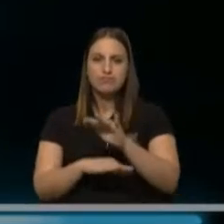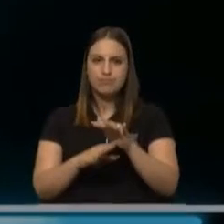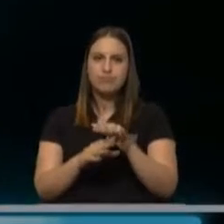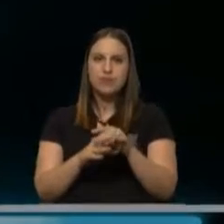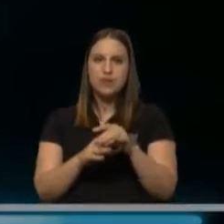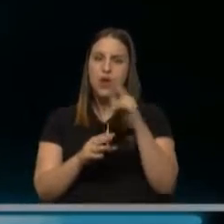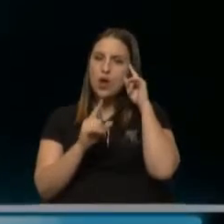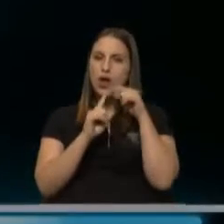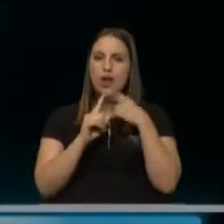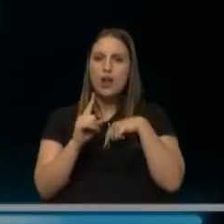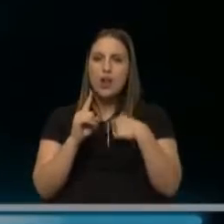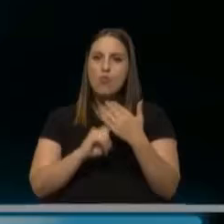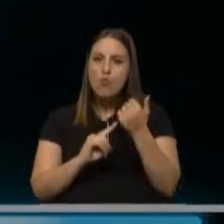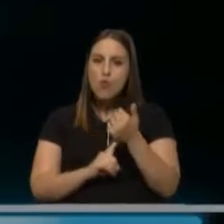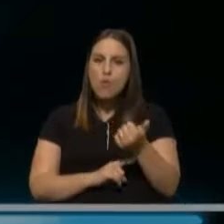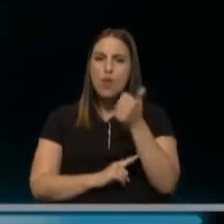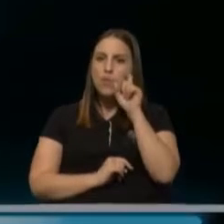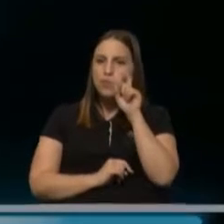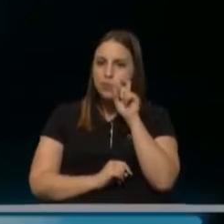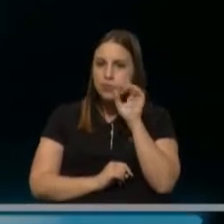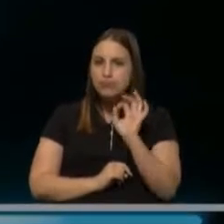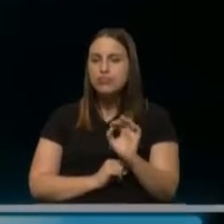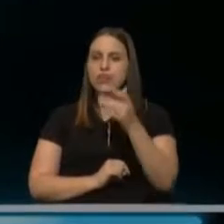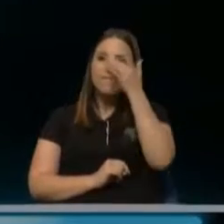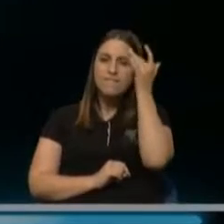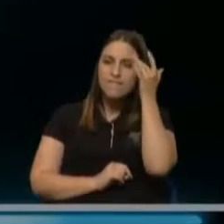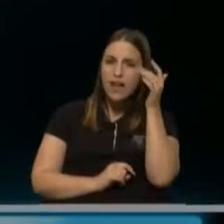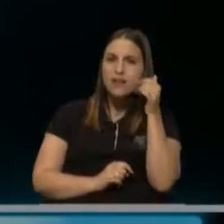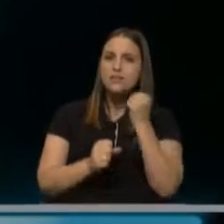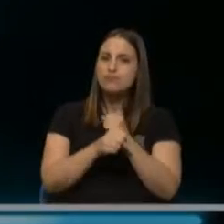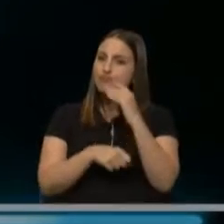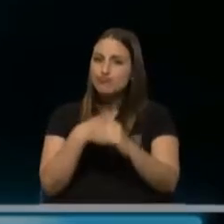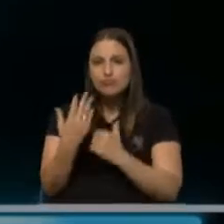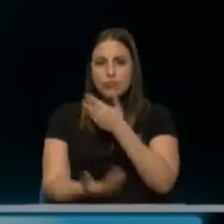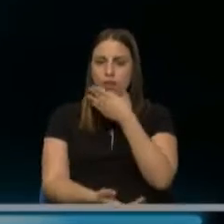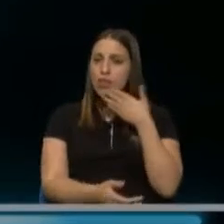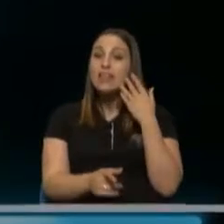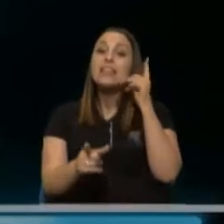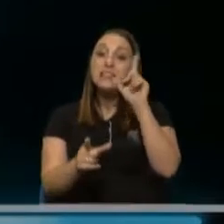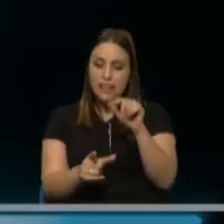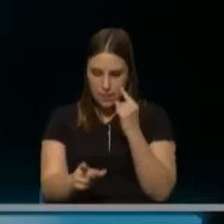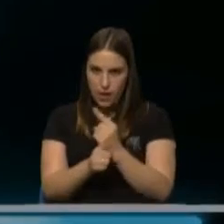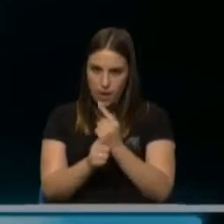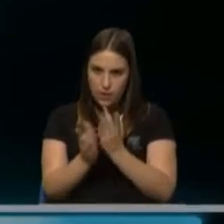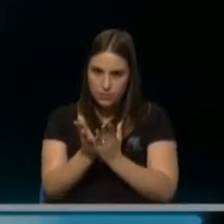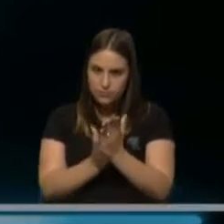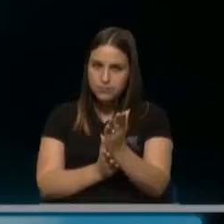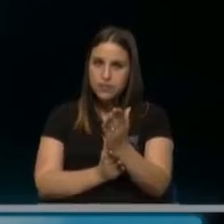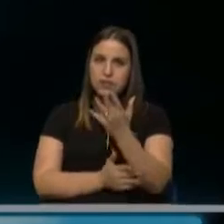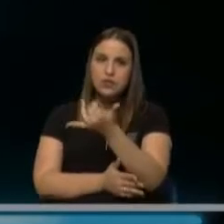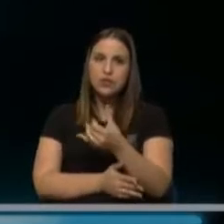more efficient, to be more safe, to be more easy operating and maintained. In